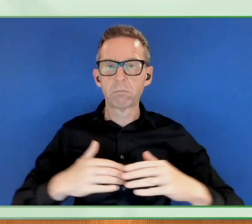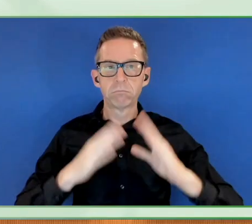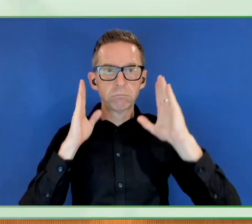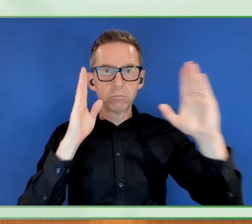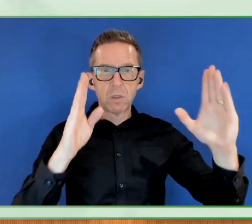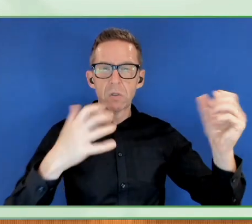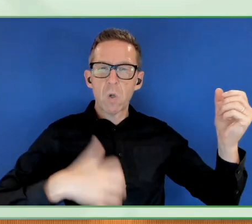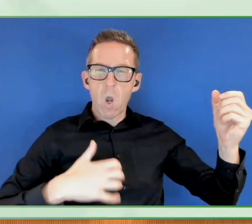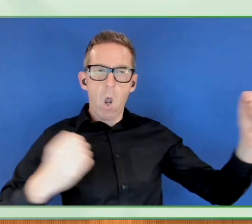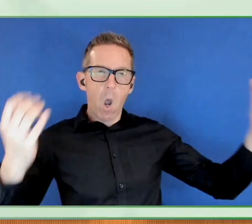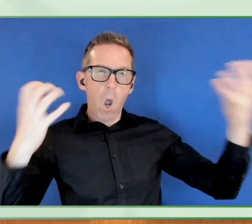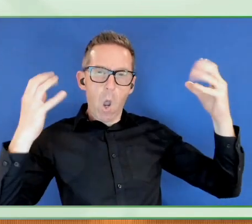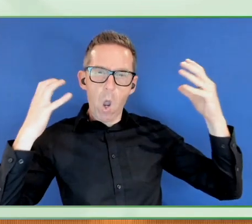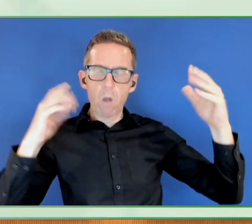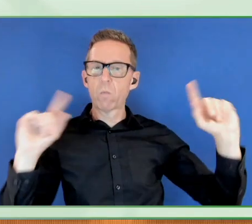well. Thank you.